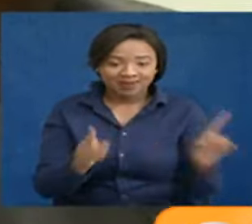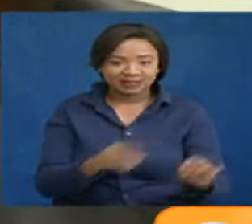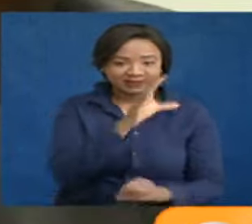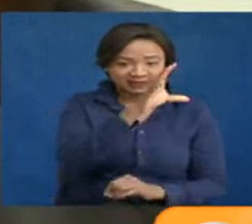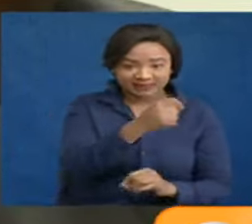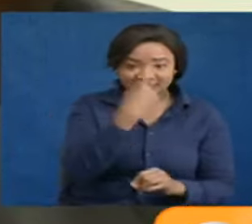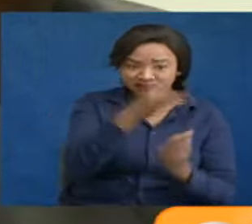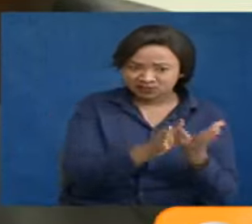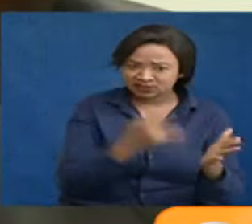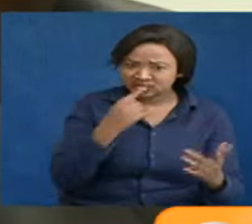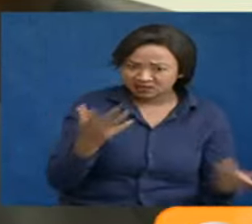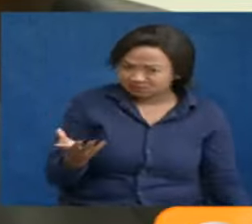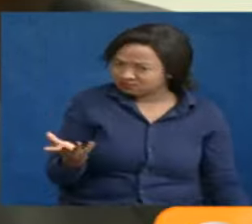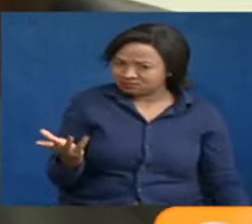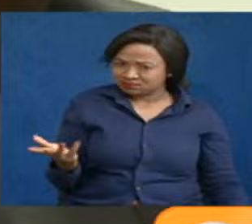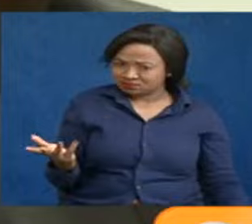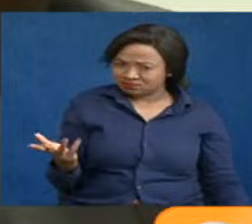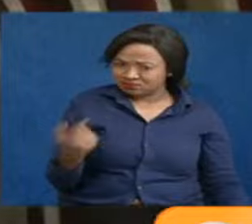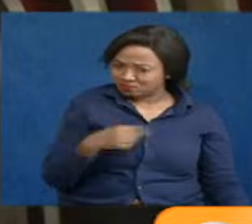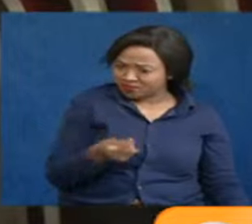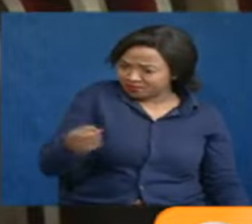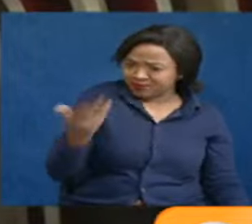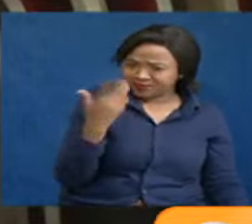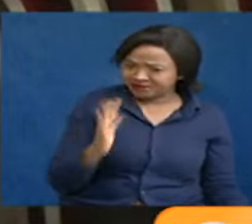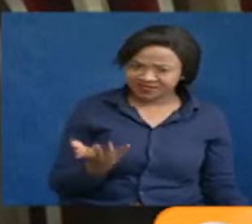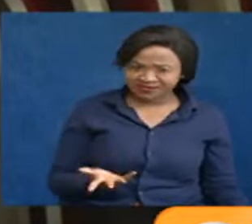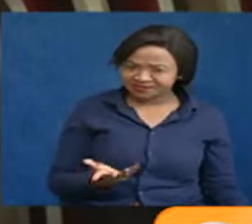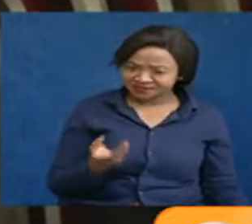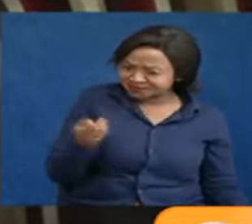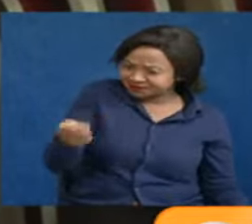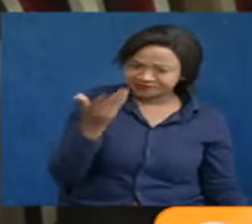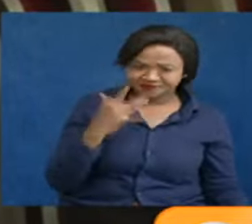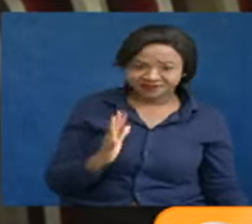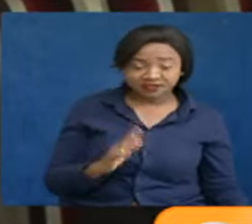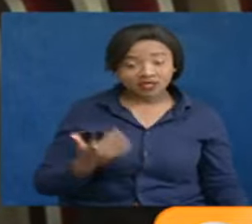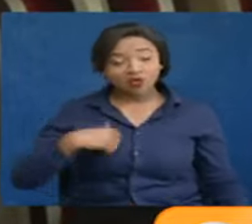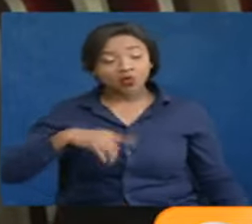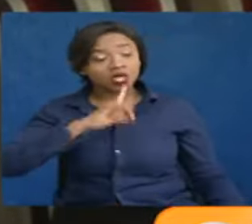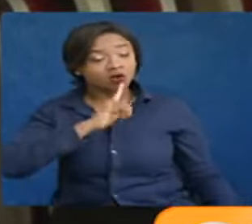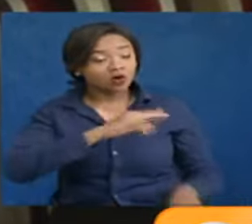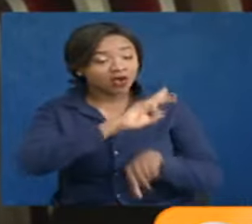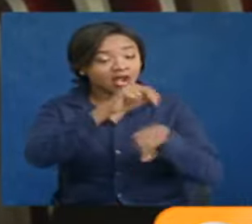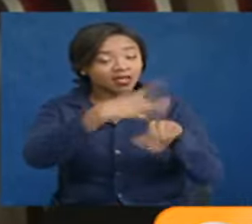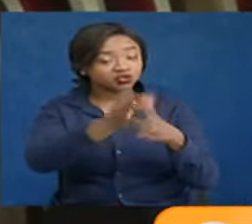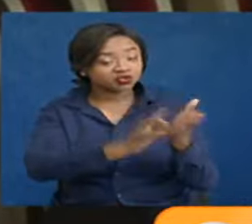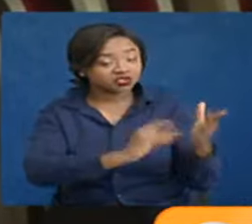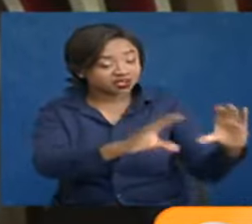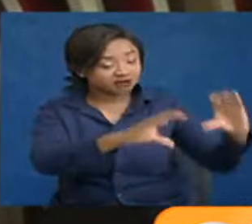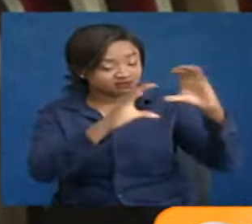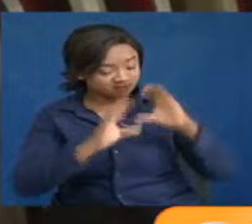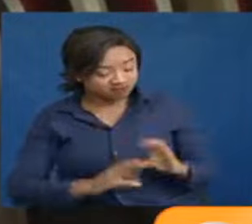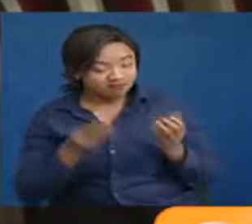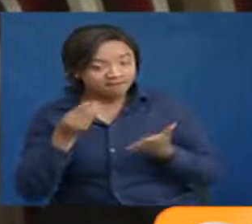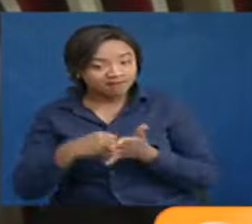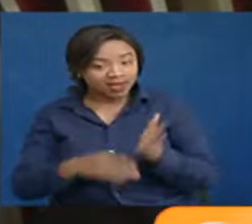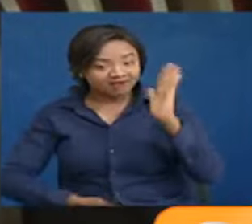government owes counties no single penny. We demand that the National Treasury immediately releases funds owed to